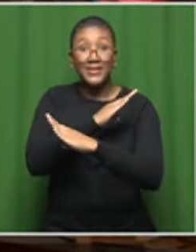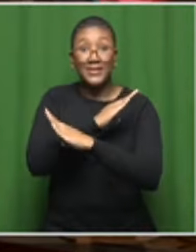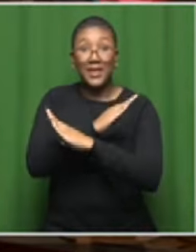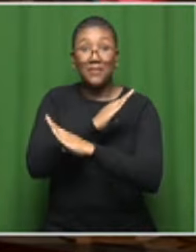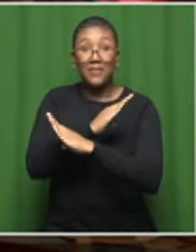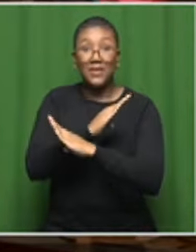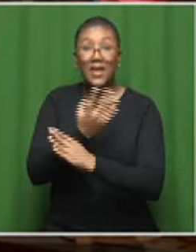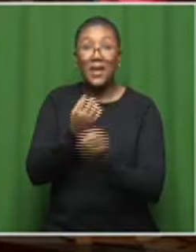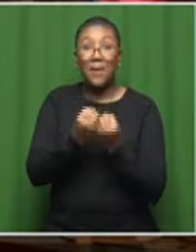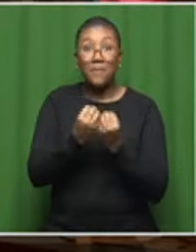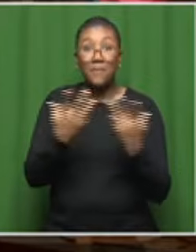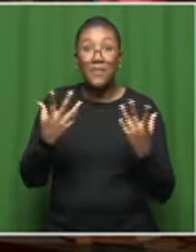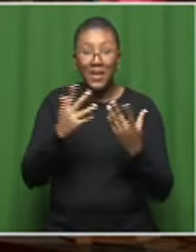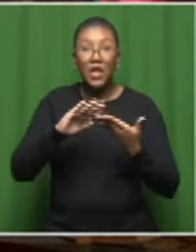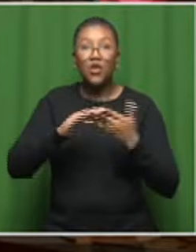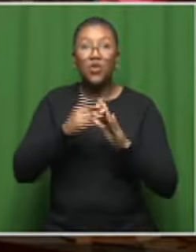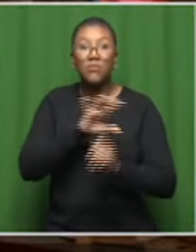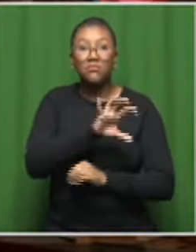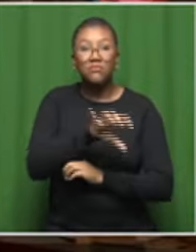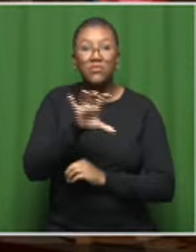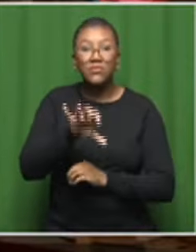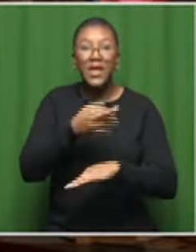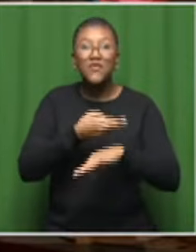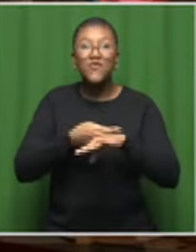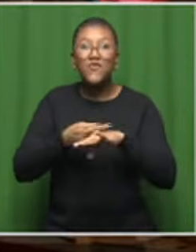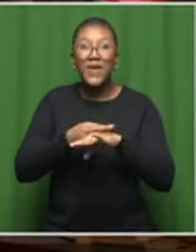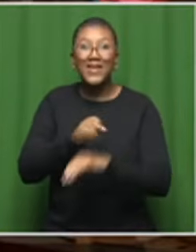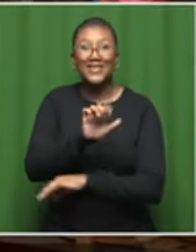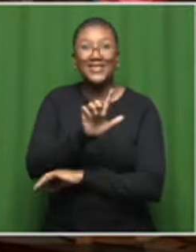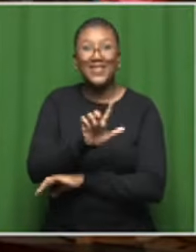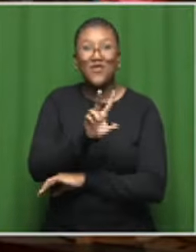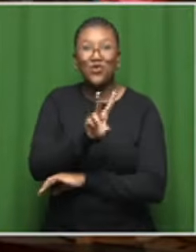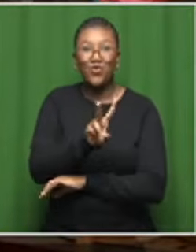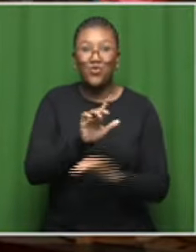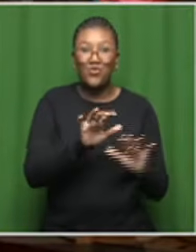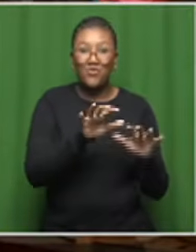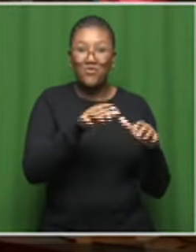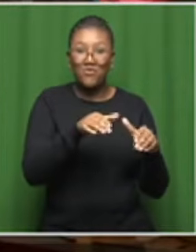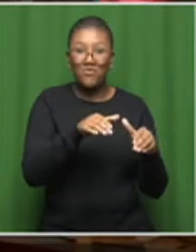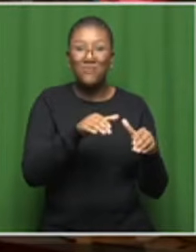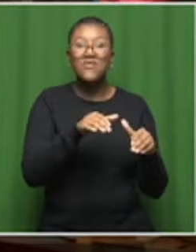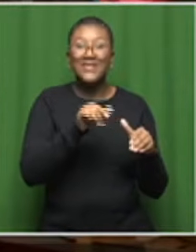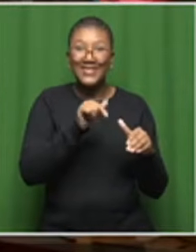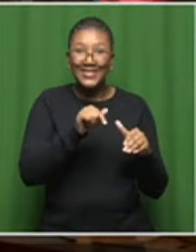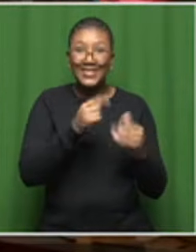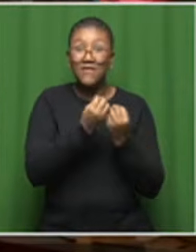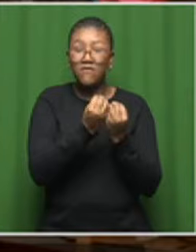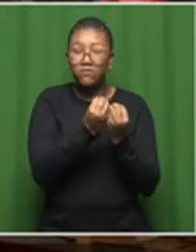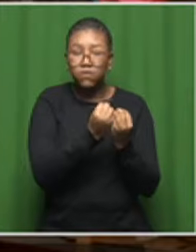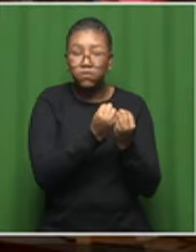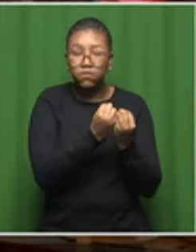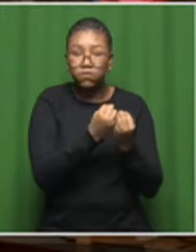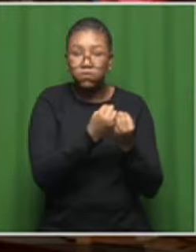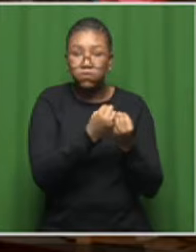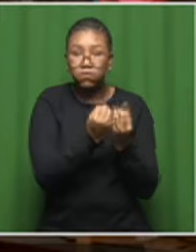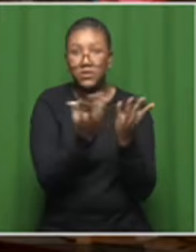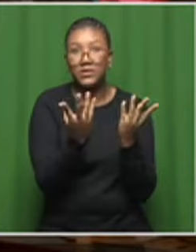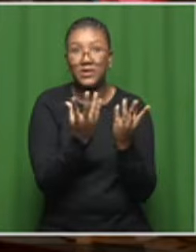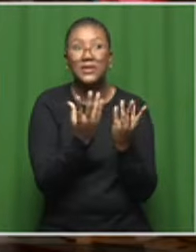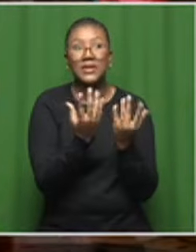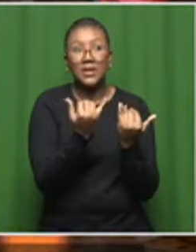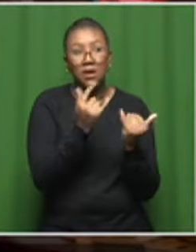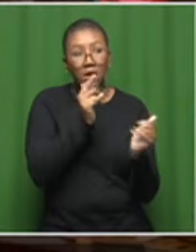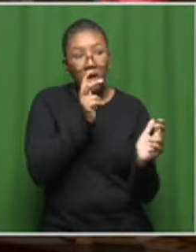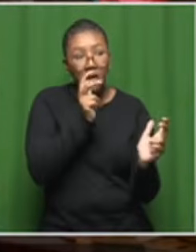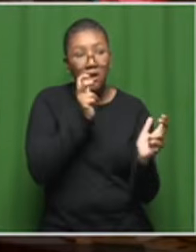so there's so much to draw from. So yeah, I work with the stories that we have and